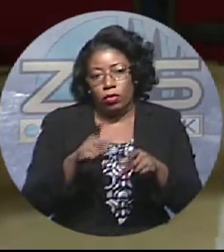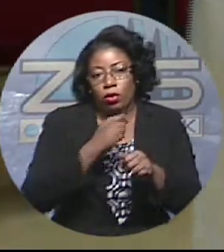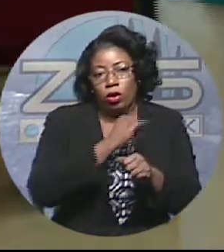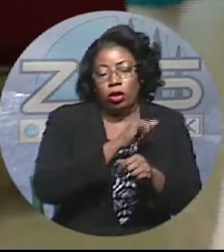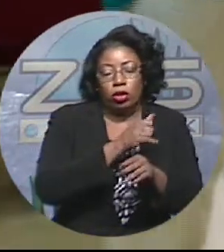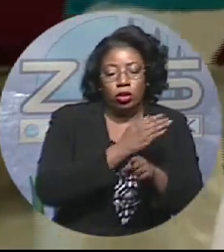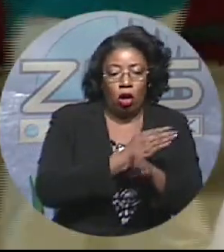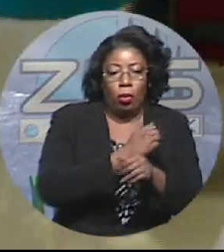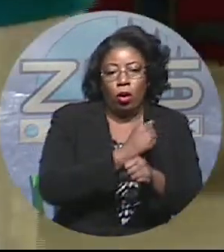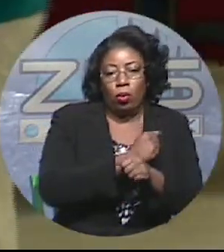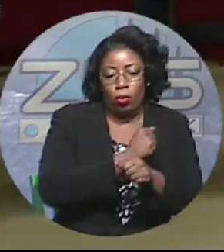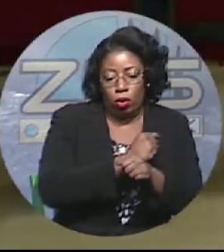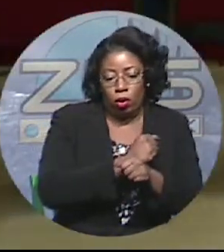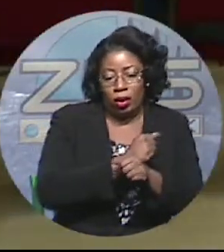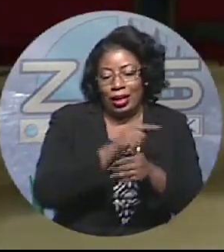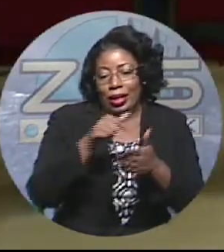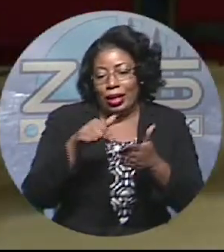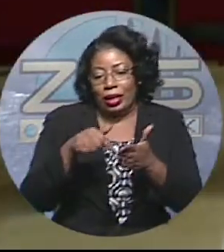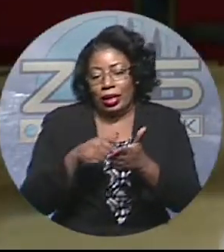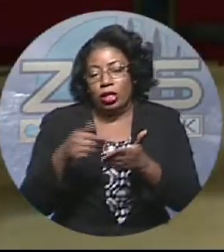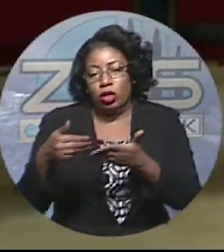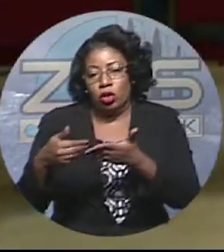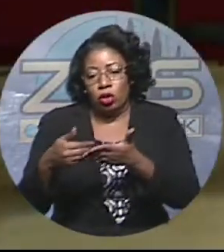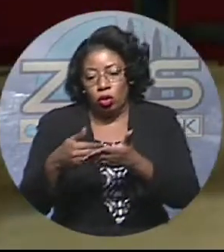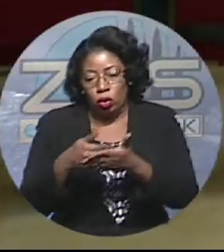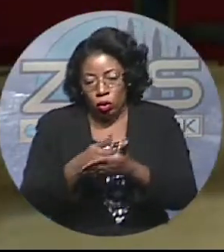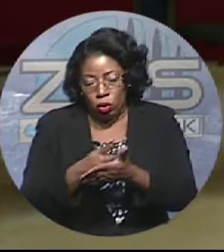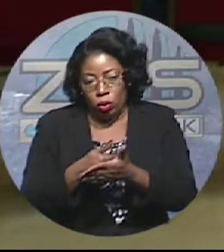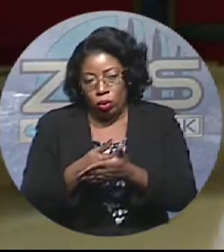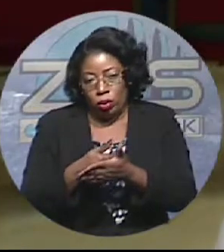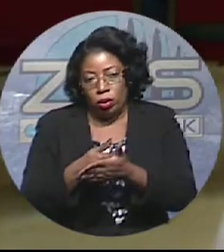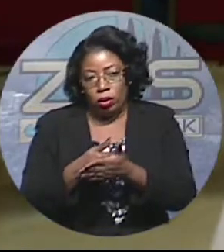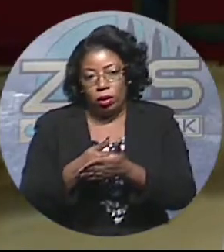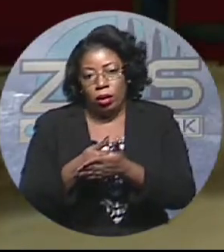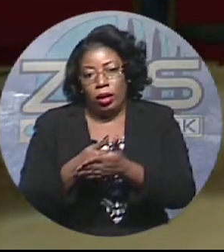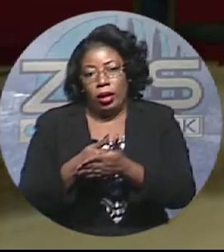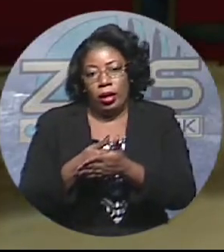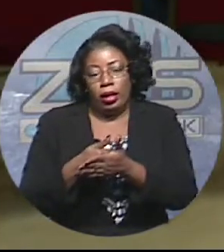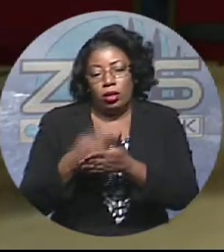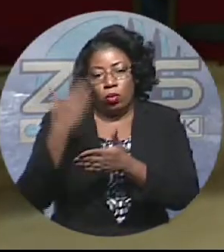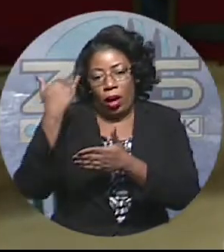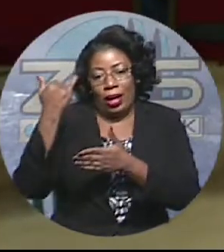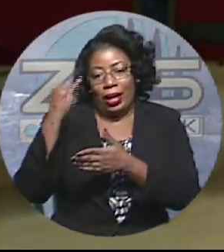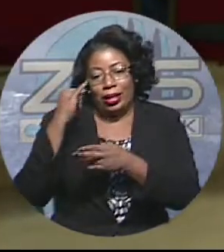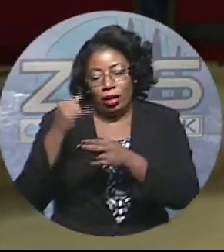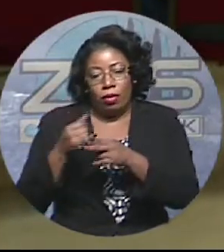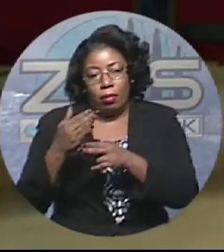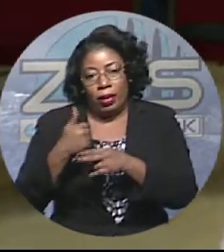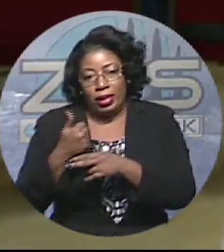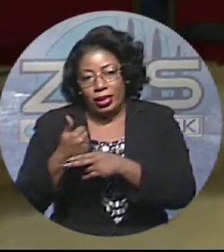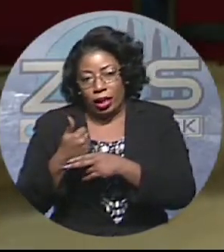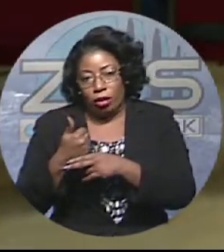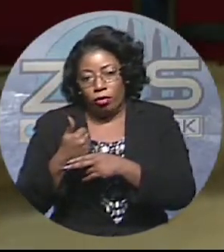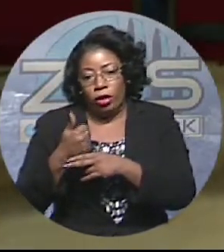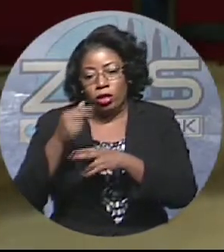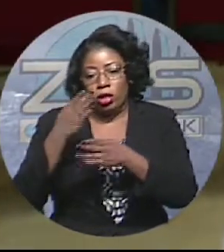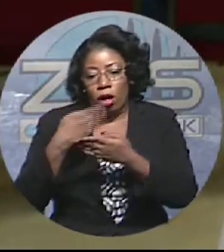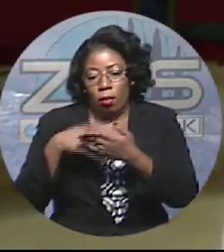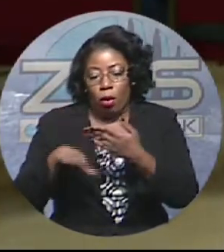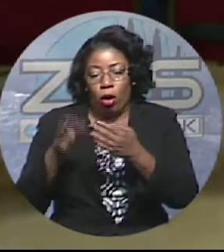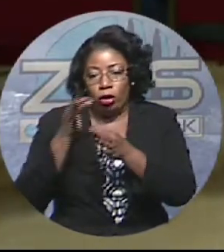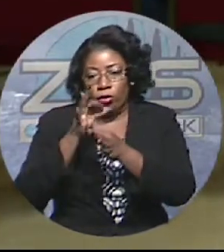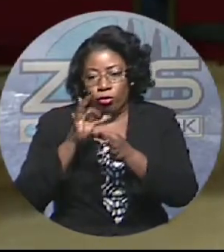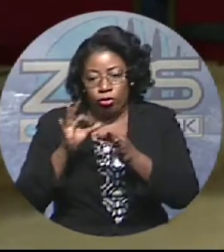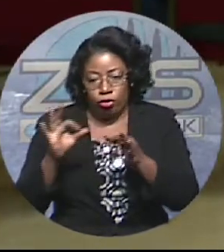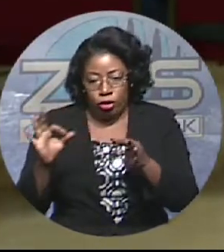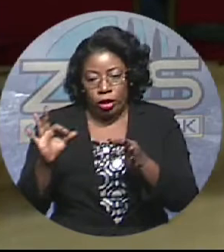employment. This new doctrine, this post-colonial doctrine, this is why I identify myself as born free nationalist,